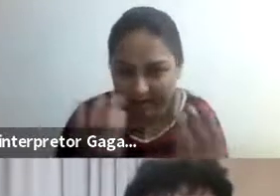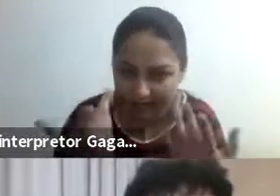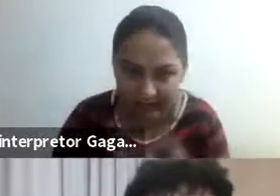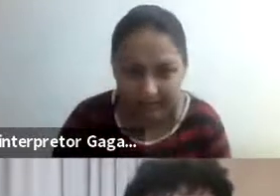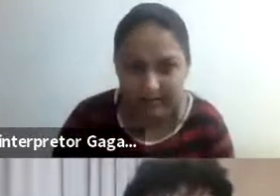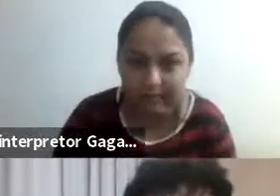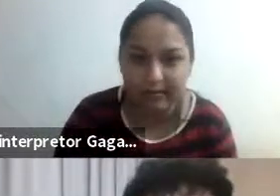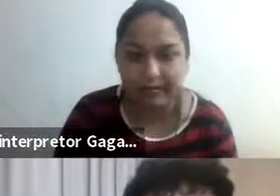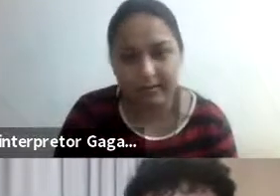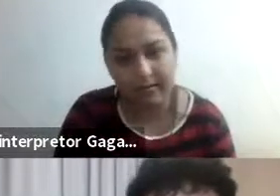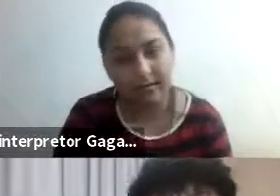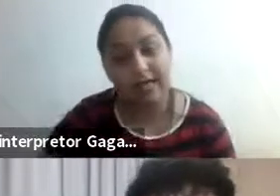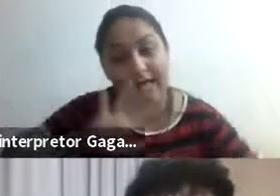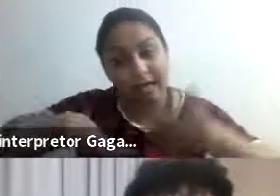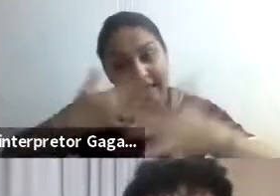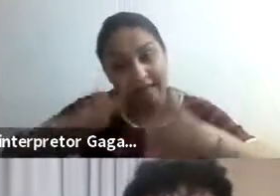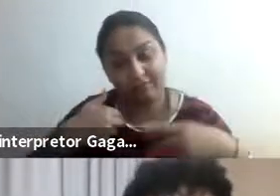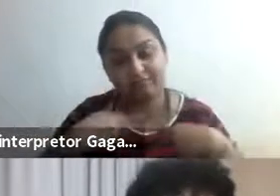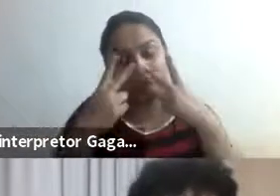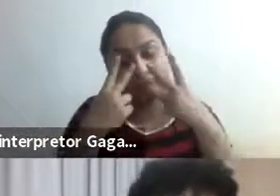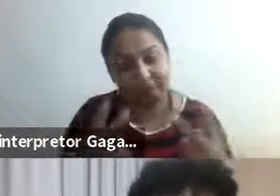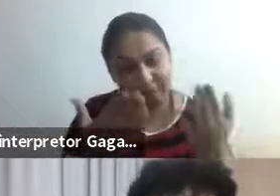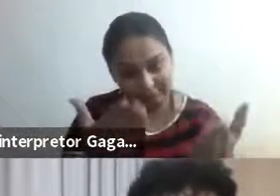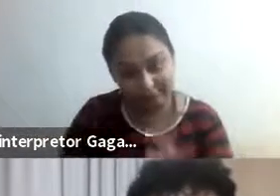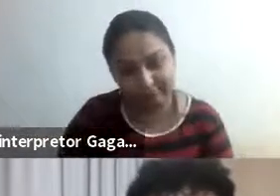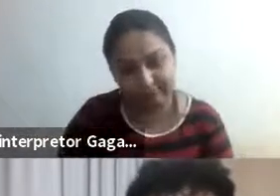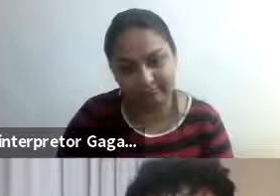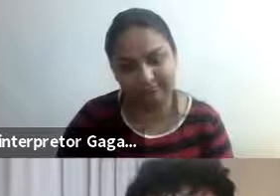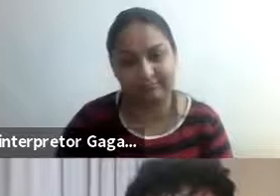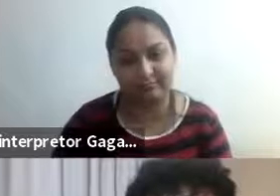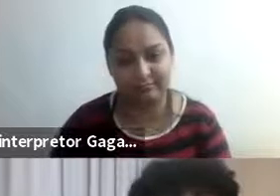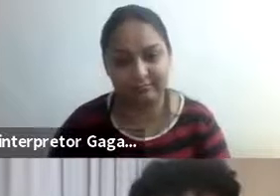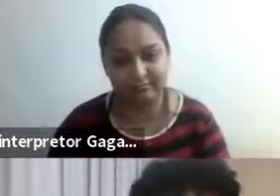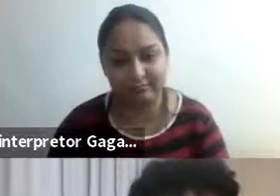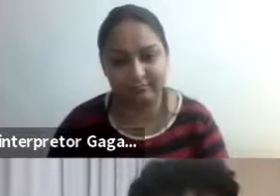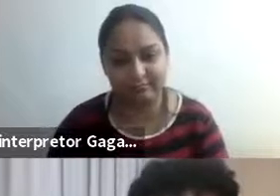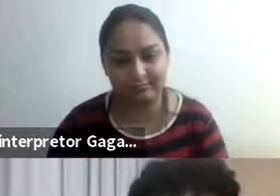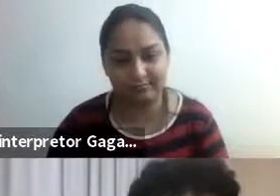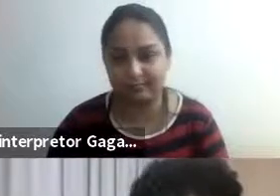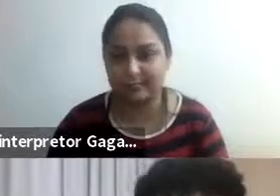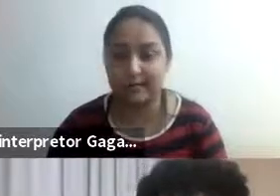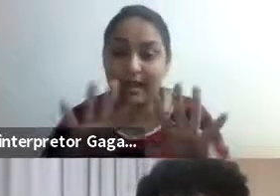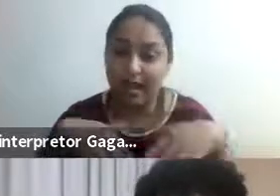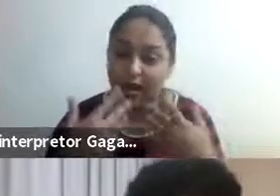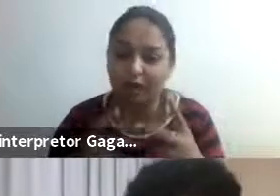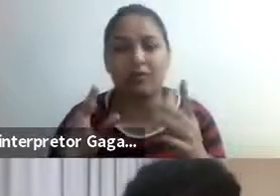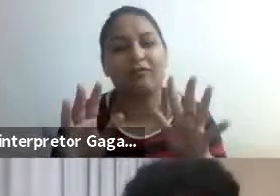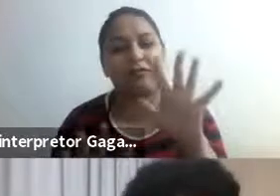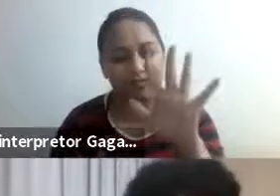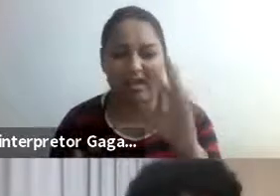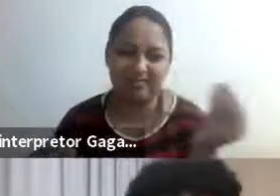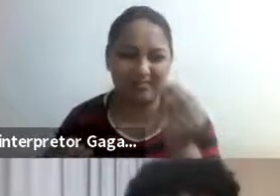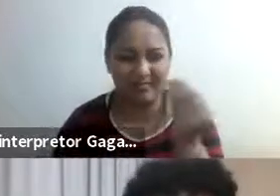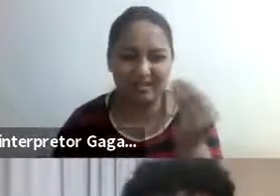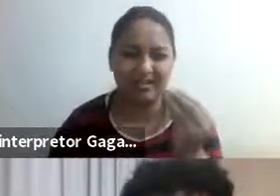And after this, we see this scene where around the time when she was 5 years old, as you can